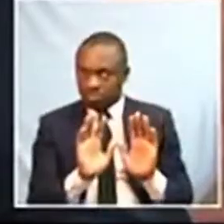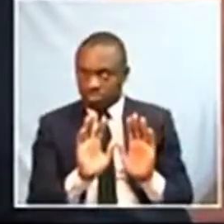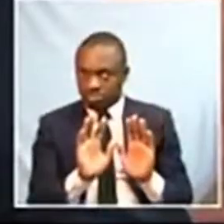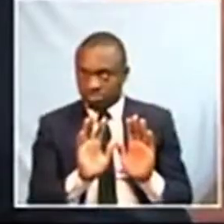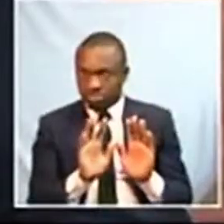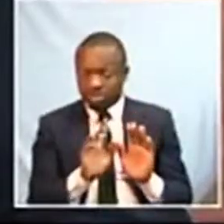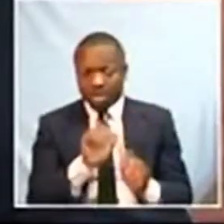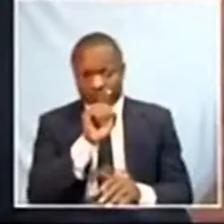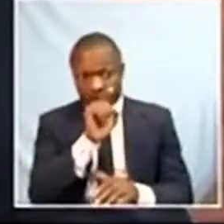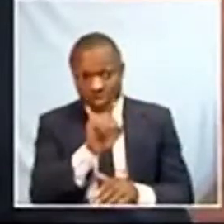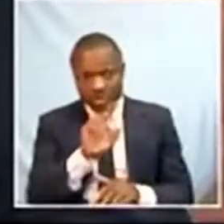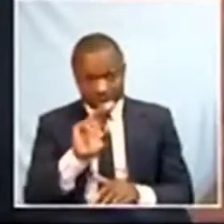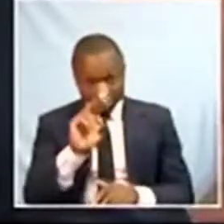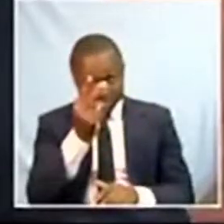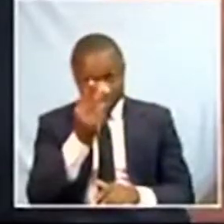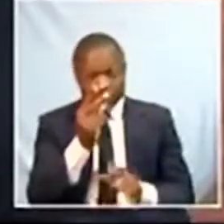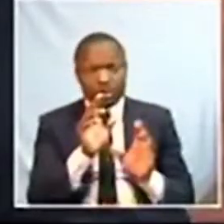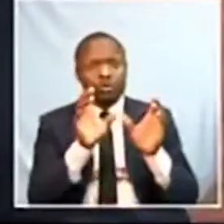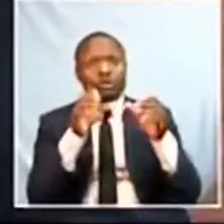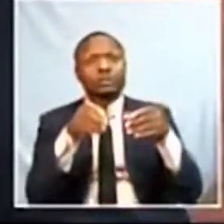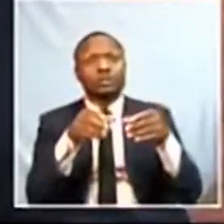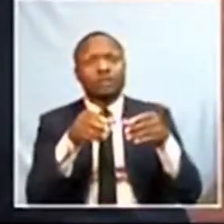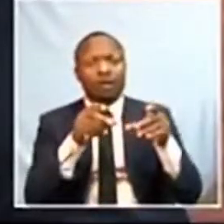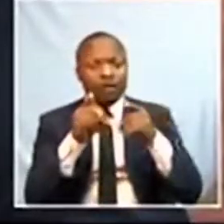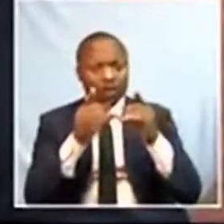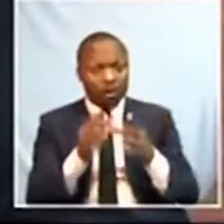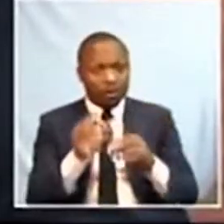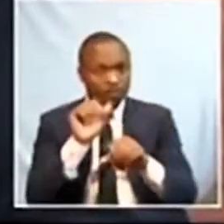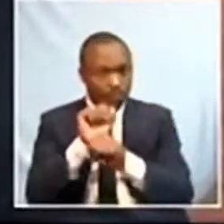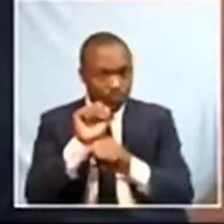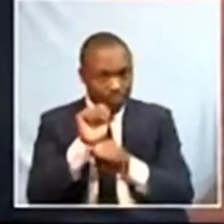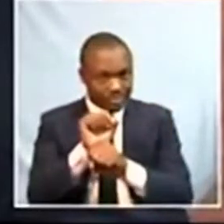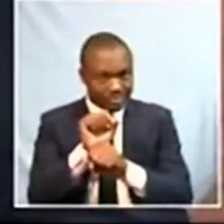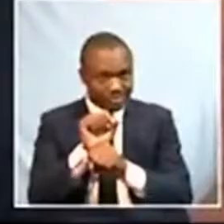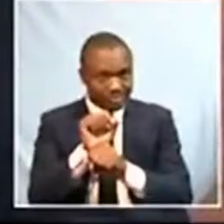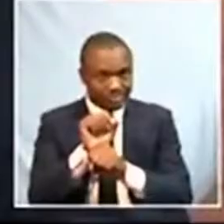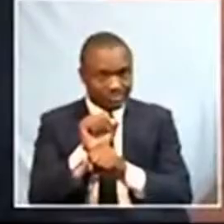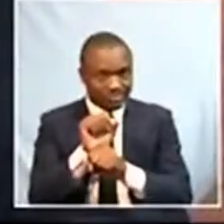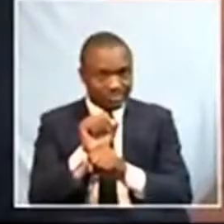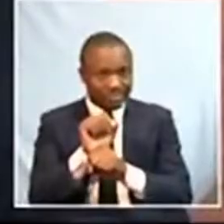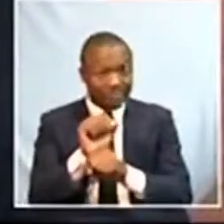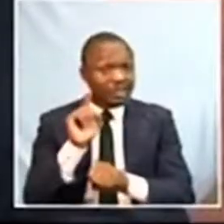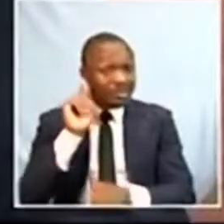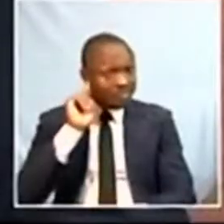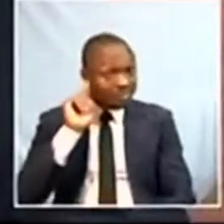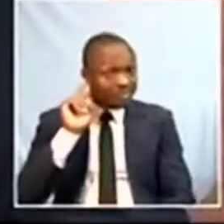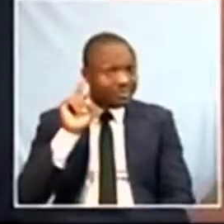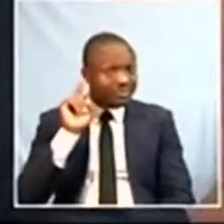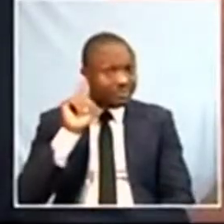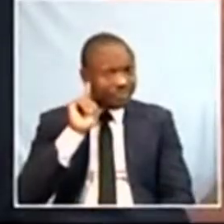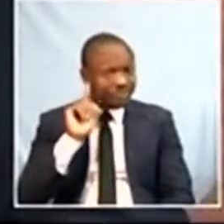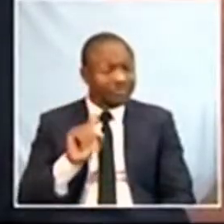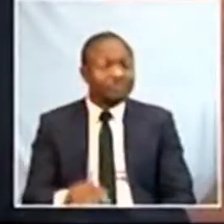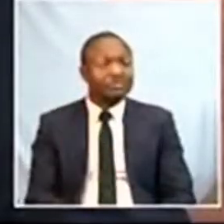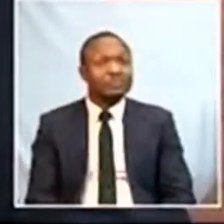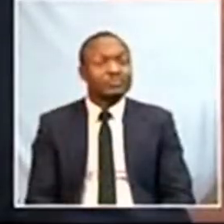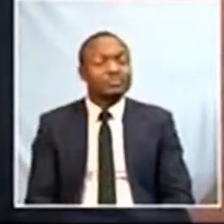And you are the second council, director of works. I've heard of